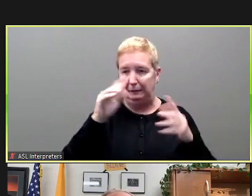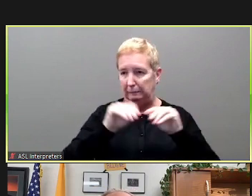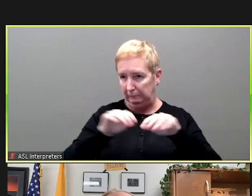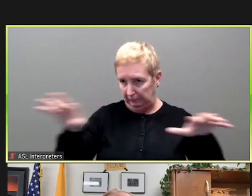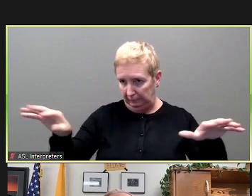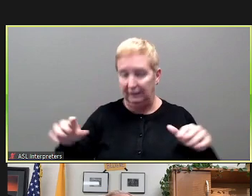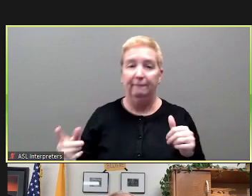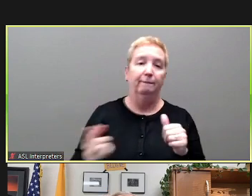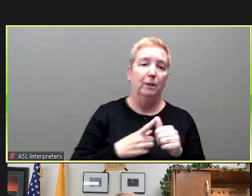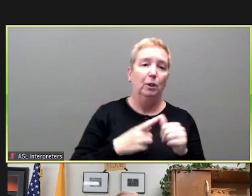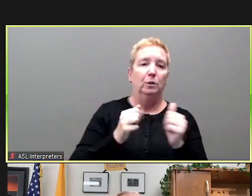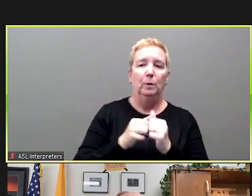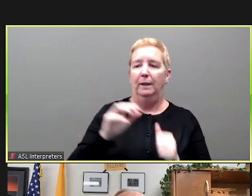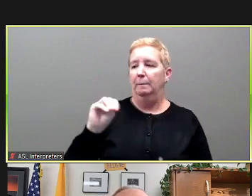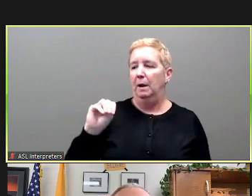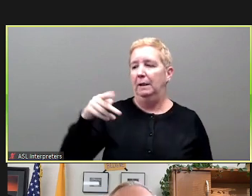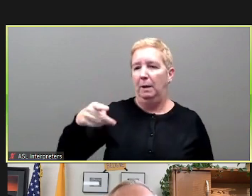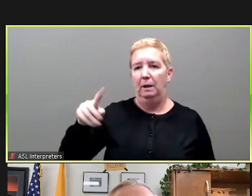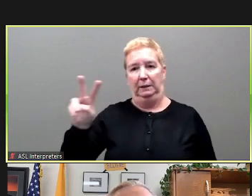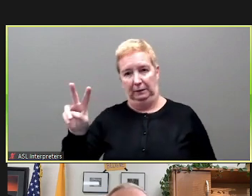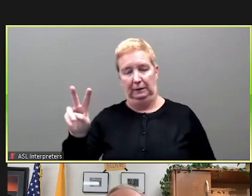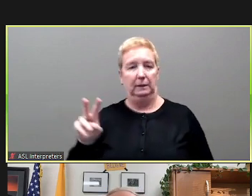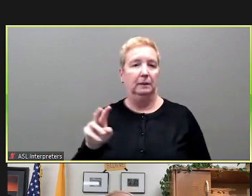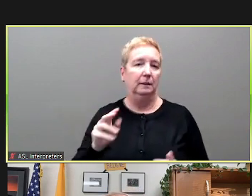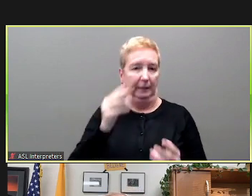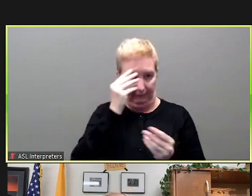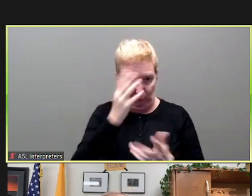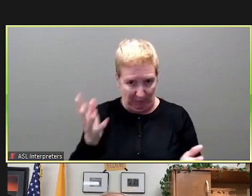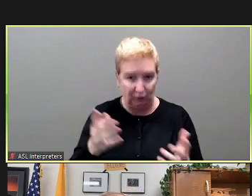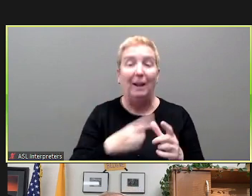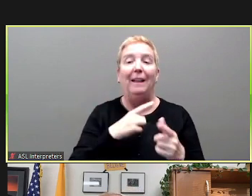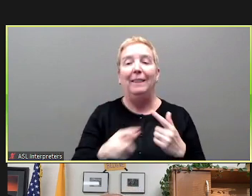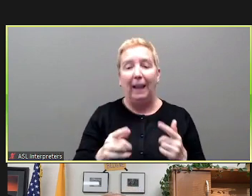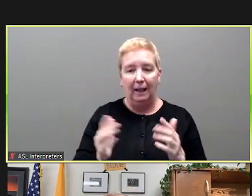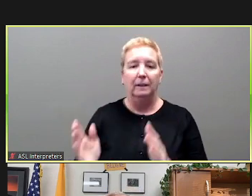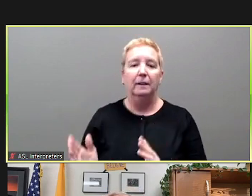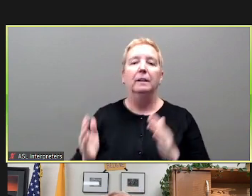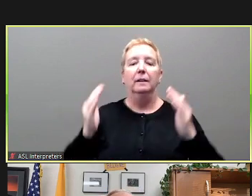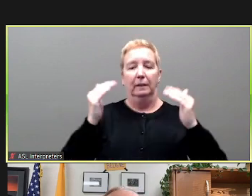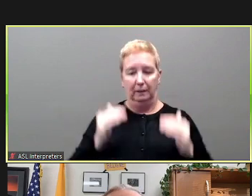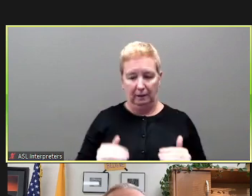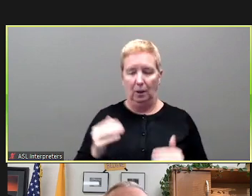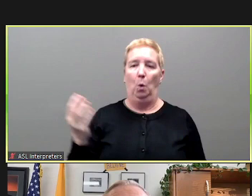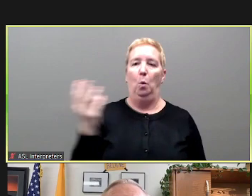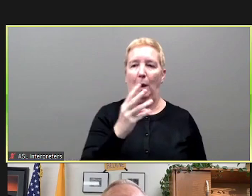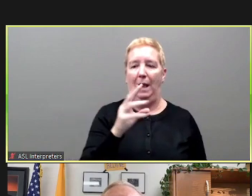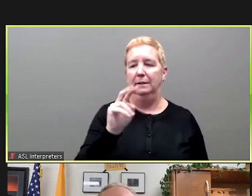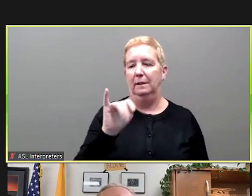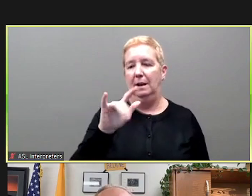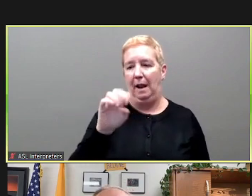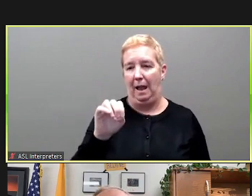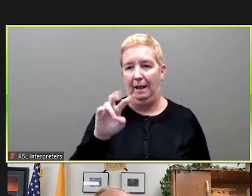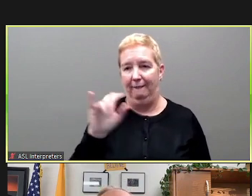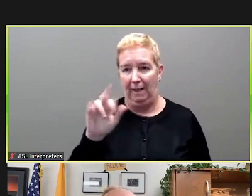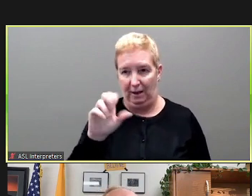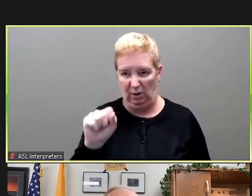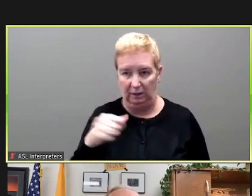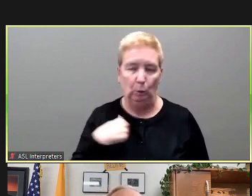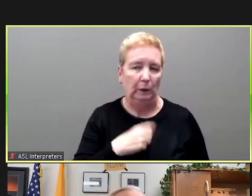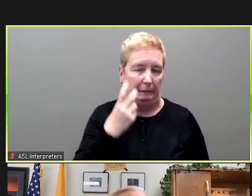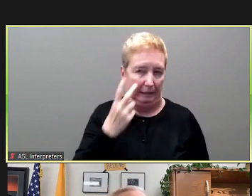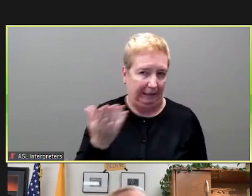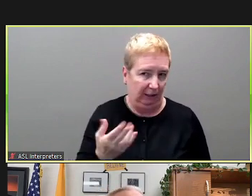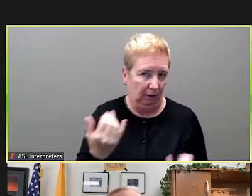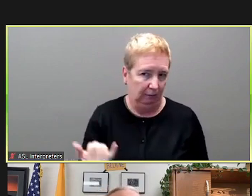monkeypox update, and then with information about West Nile virus, and which we're seeing now in New Mexico. And